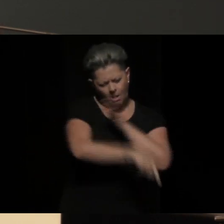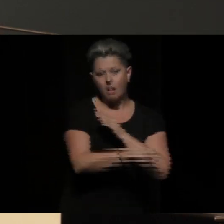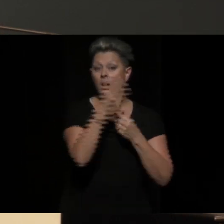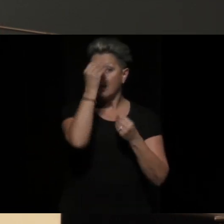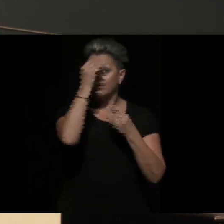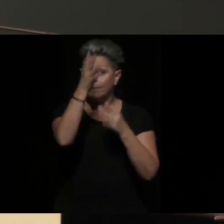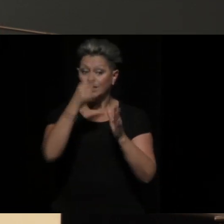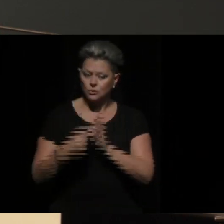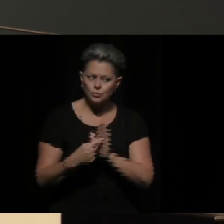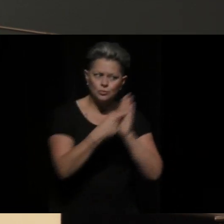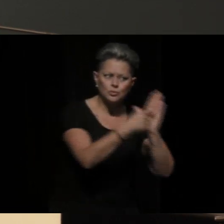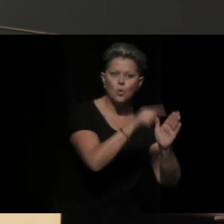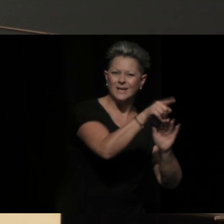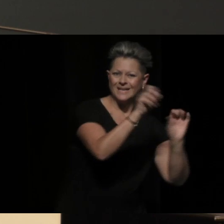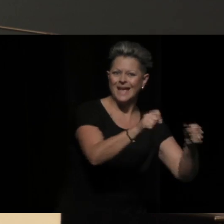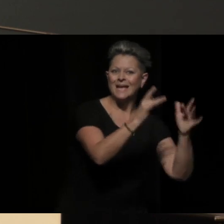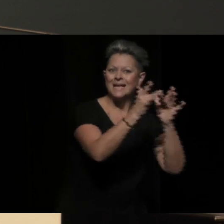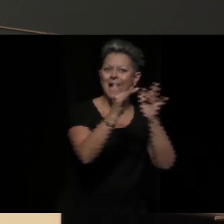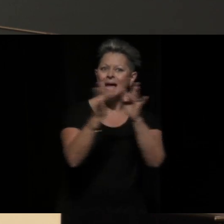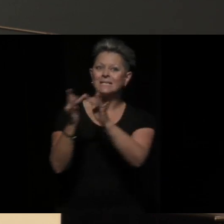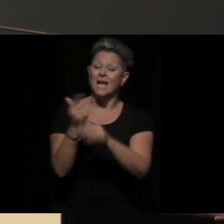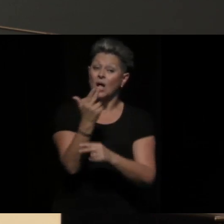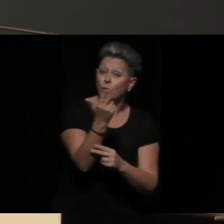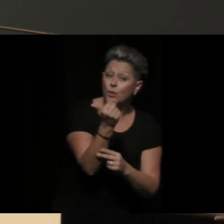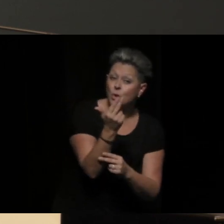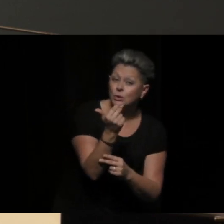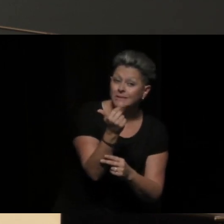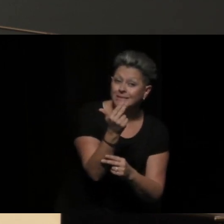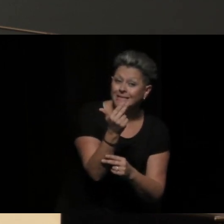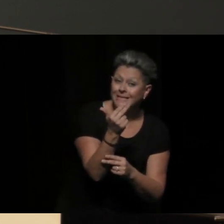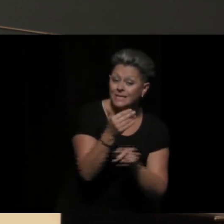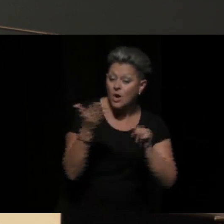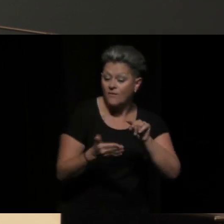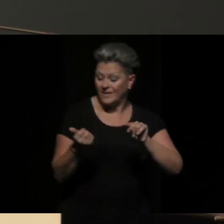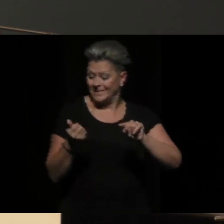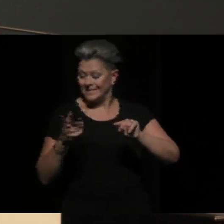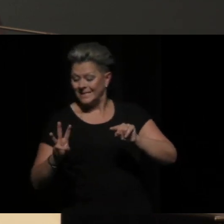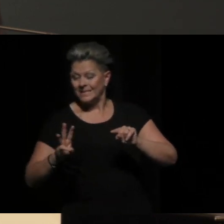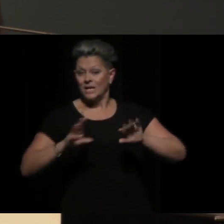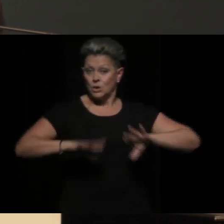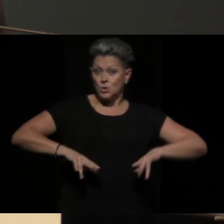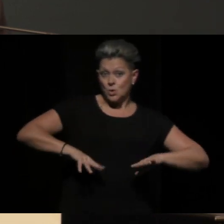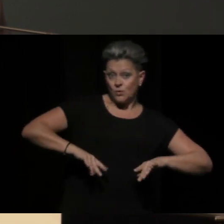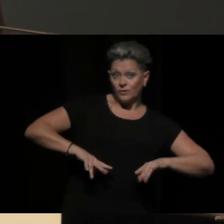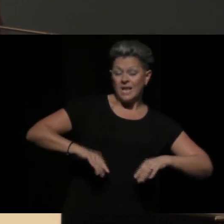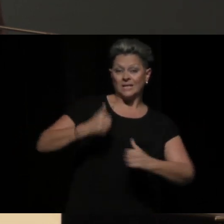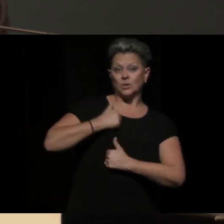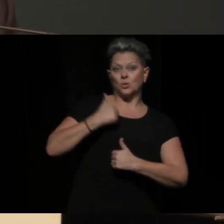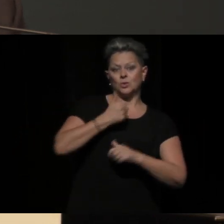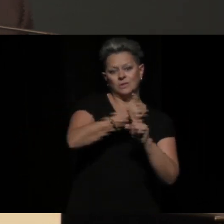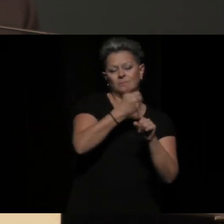living relatives of 13 of those 16 Newfoundland Regiment soldiers.